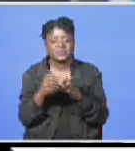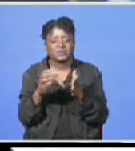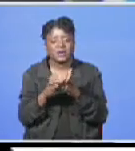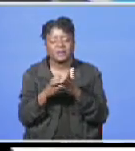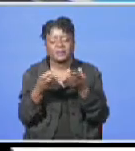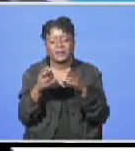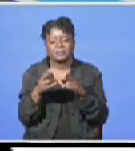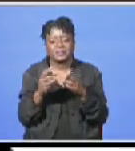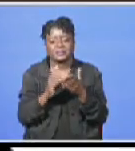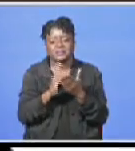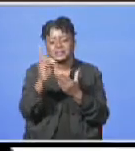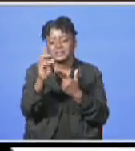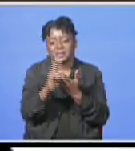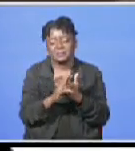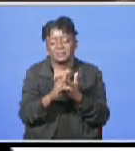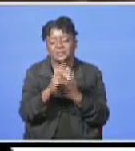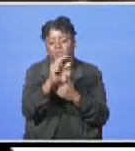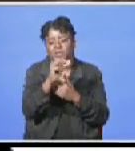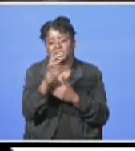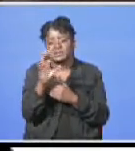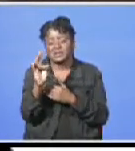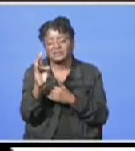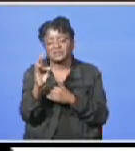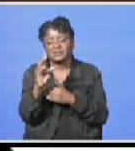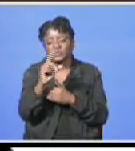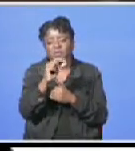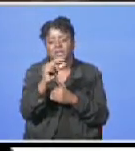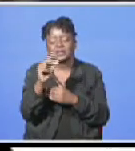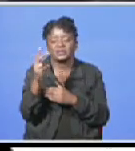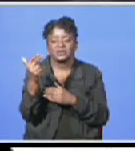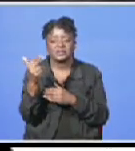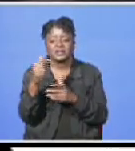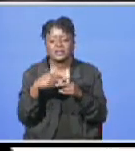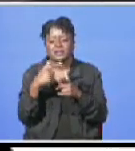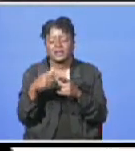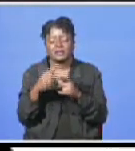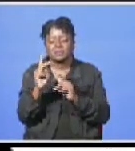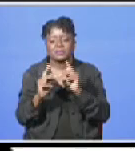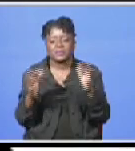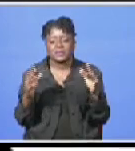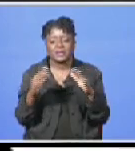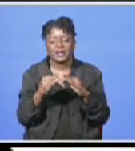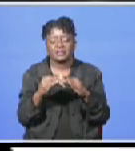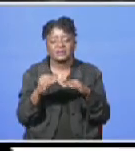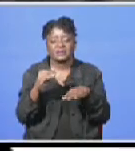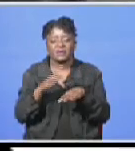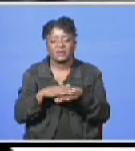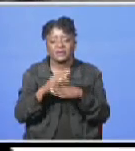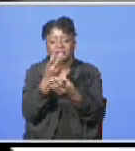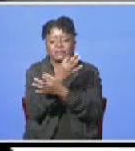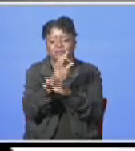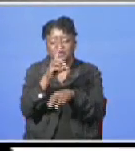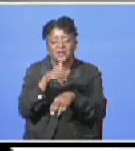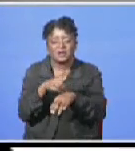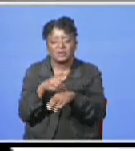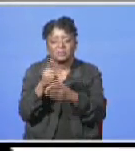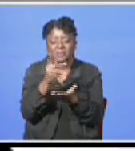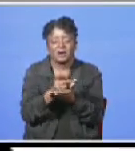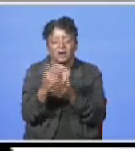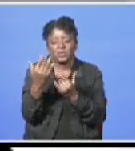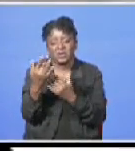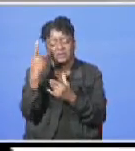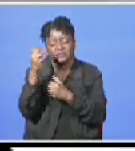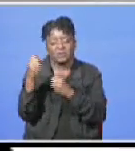on December 27, 2013. It was then that people were assembled on Freedom Park awaiting the Boxing Day junket